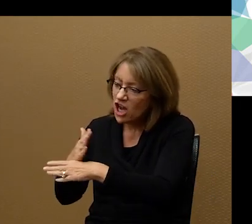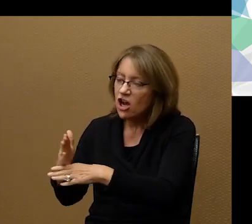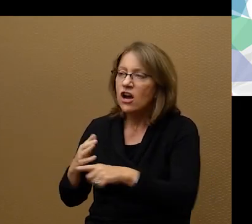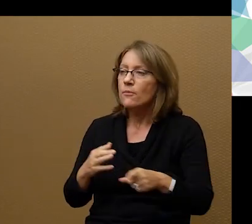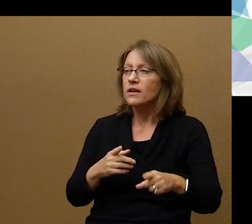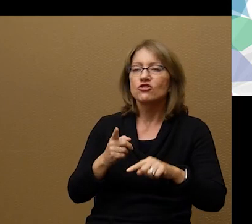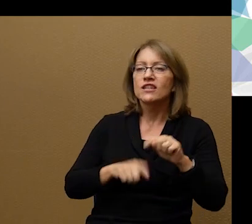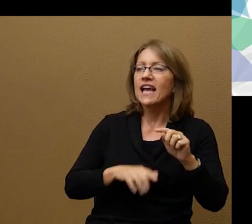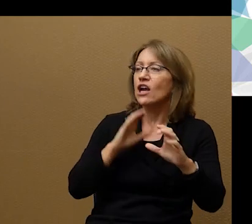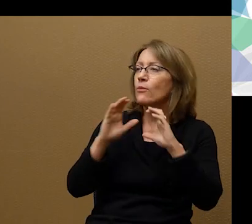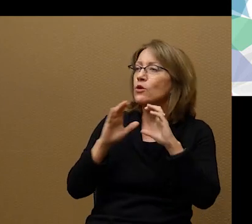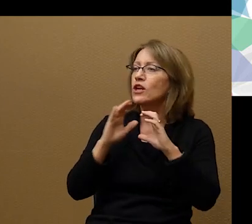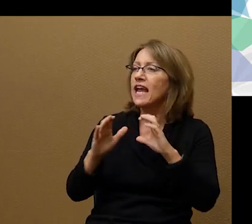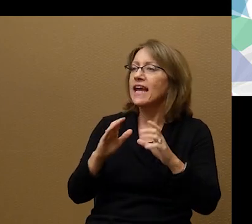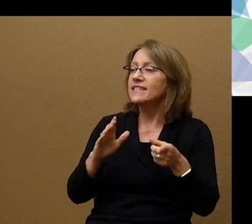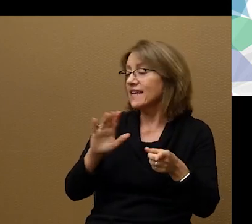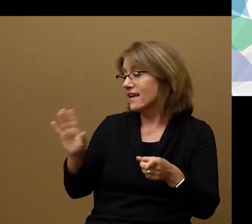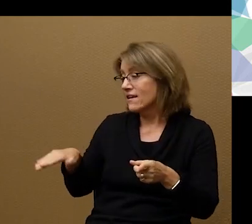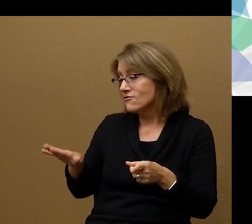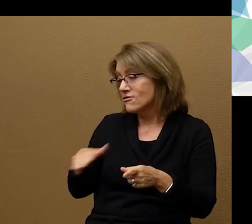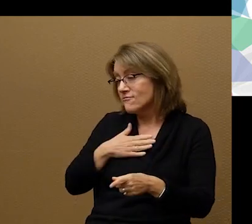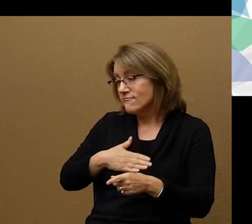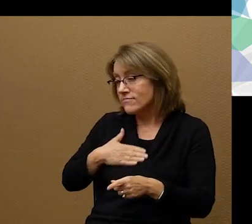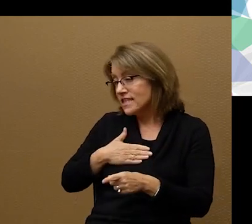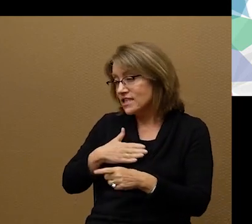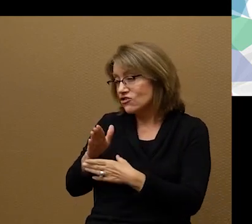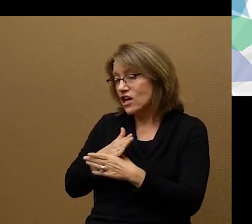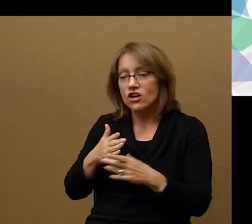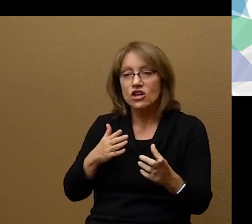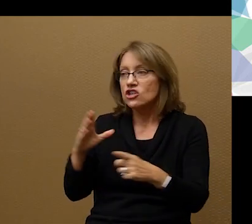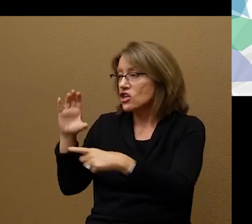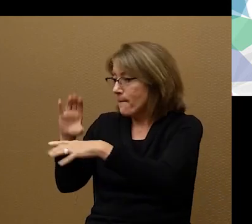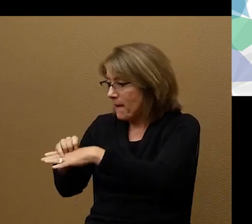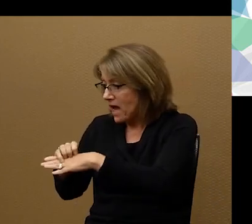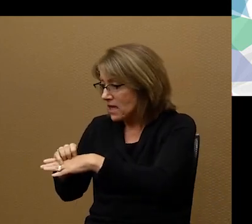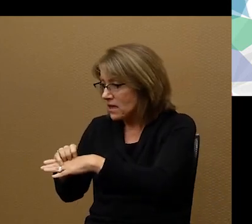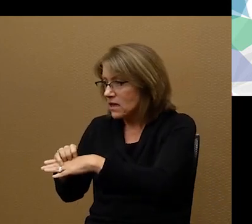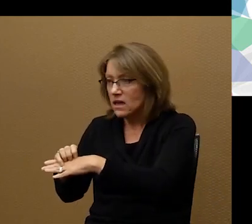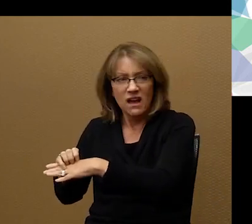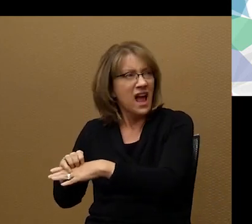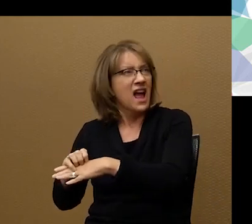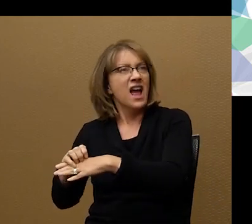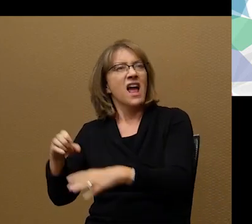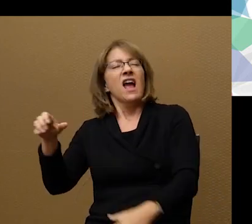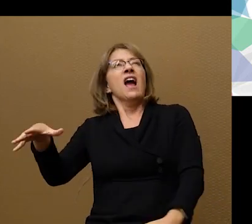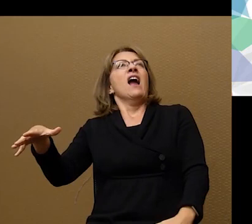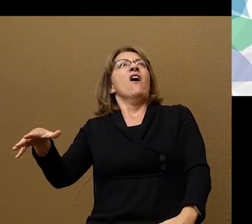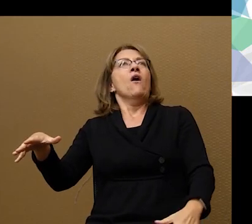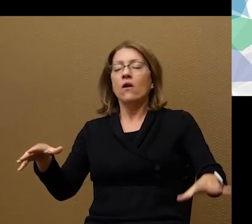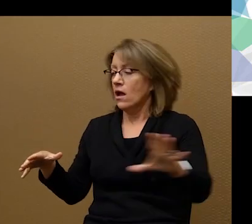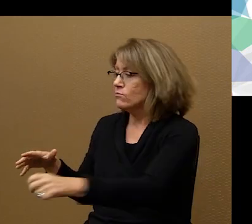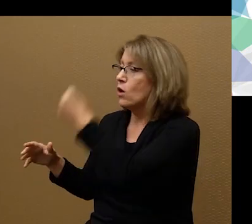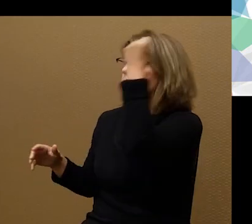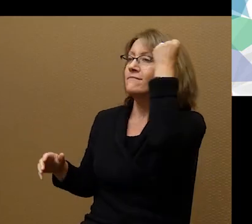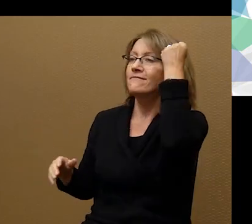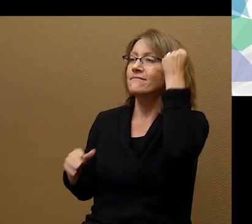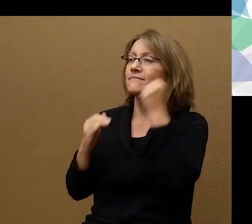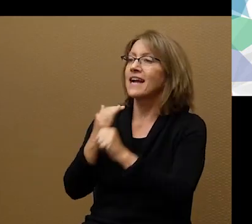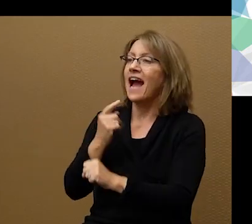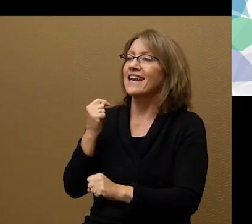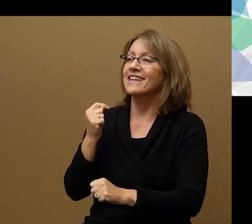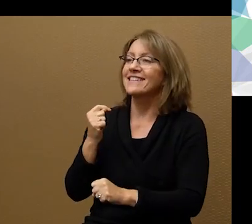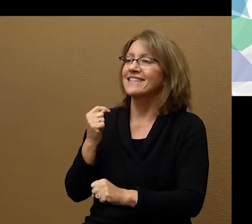that communication to say, please share with me. She bites them, they let go of the item, awesome, now I just got it. So